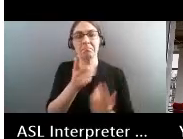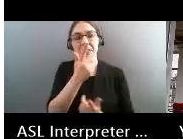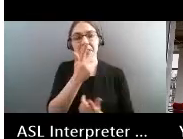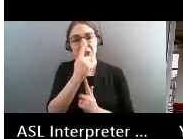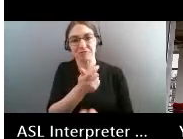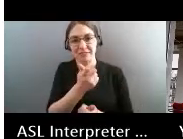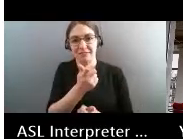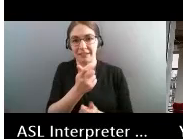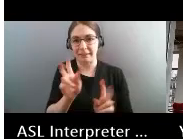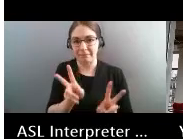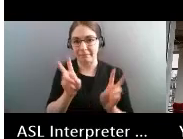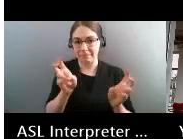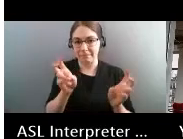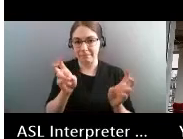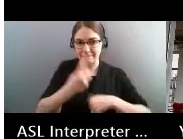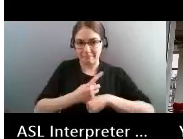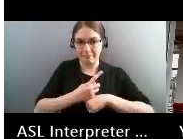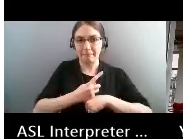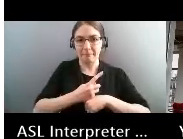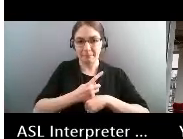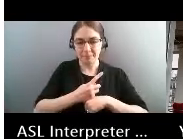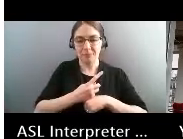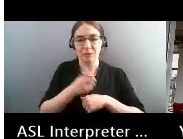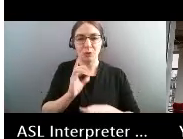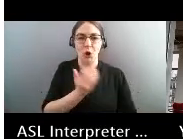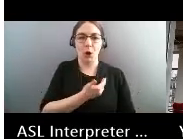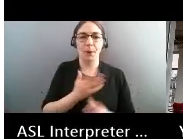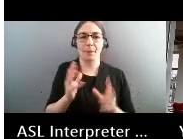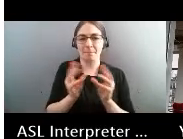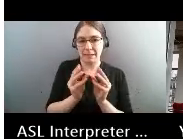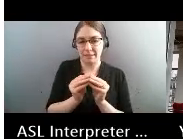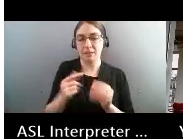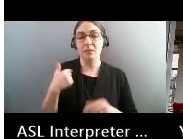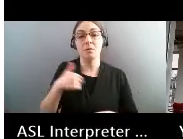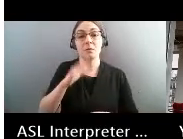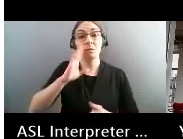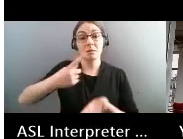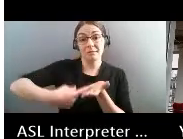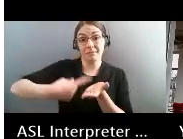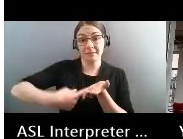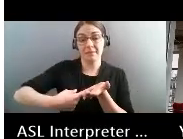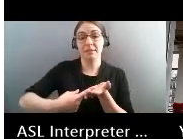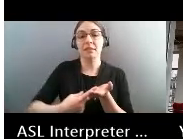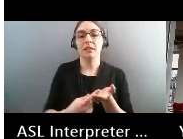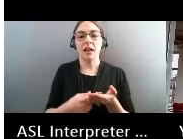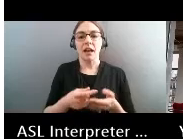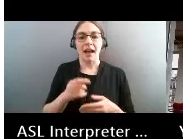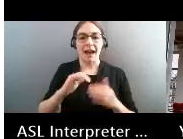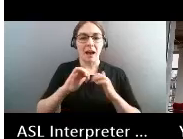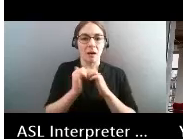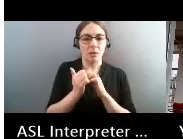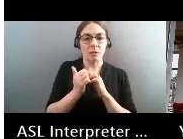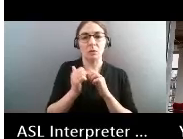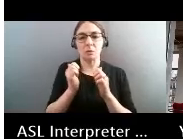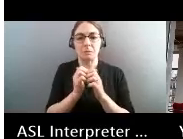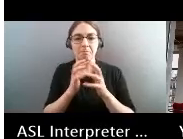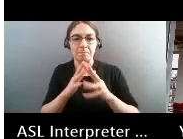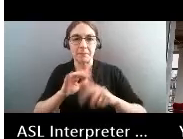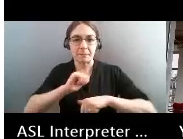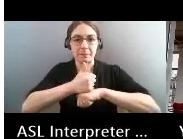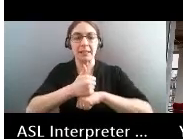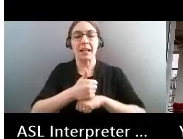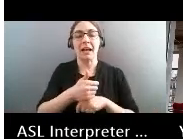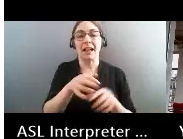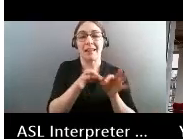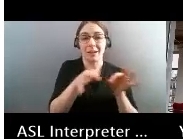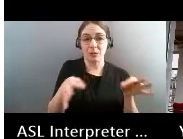interesting theme this time for our forum. We're going to be discussing insights on implementing a language and disability access plan.